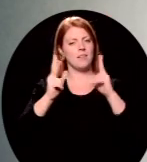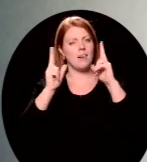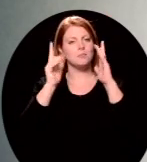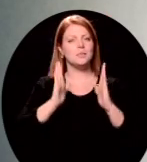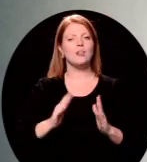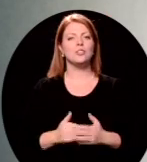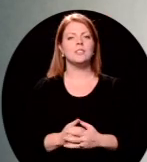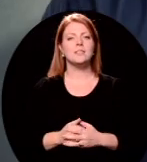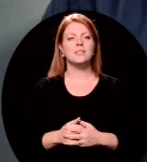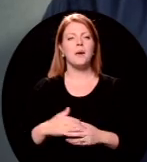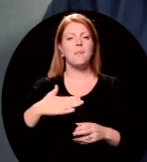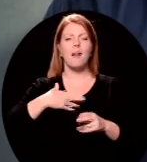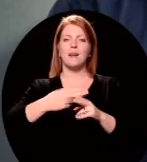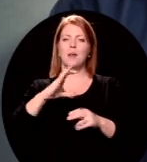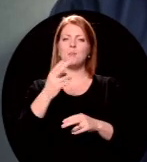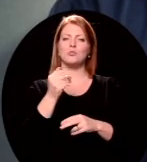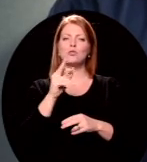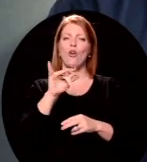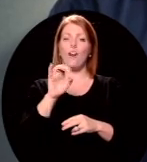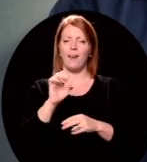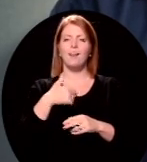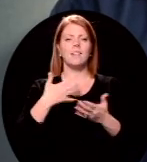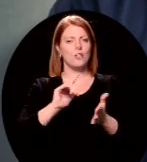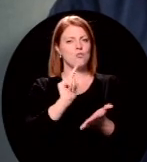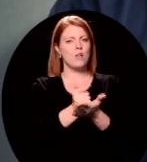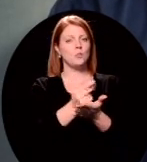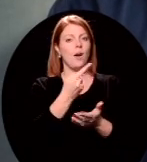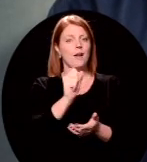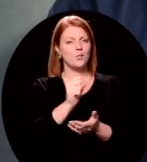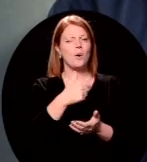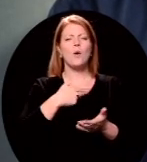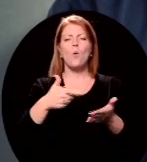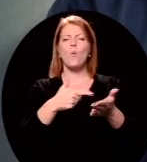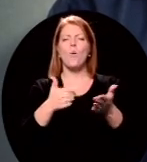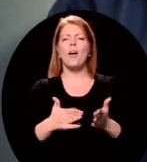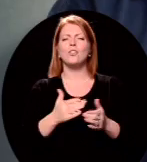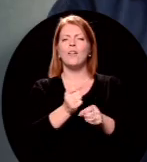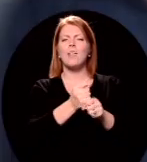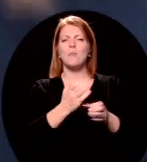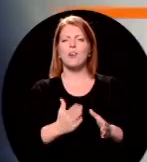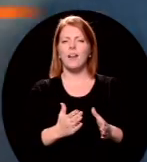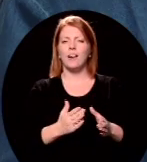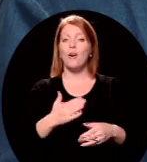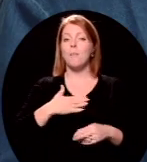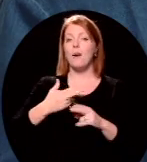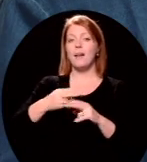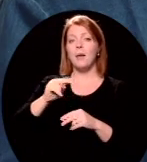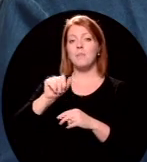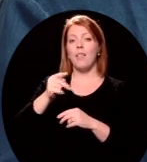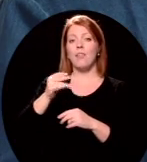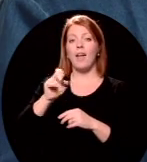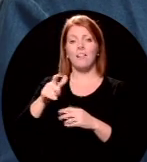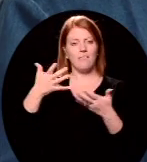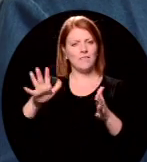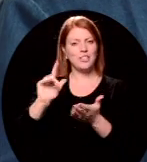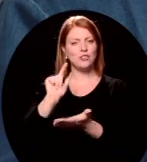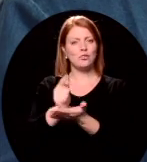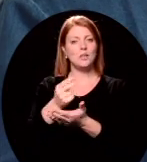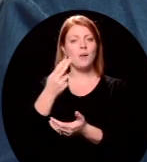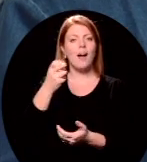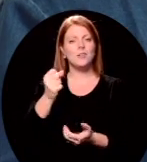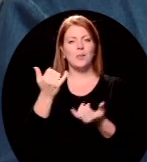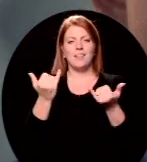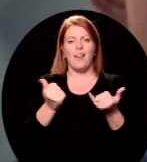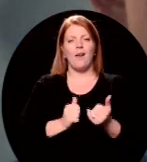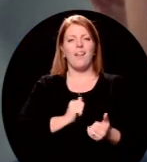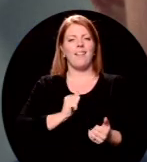a cosmetologist. I'm Charlie. I graduated high school, and I'm a welder fabricator. My name is Nathaniel. I got done graduating